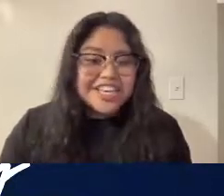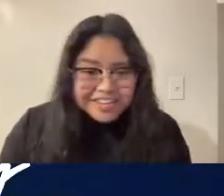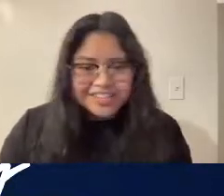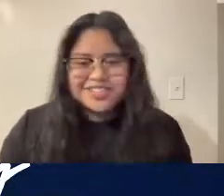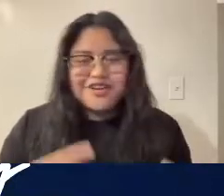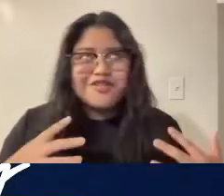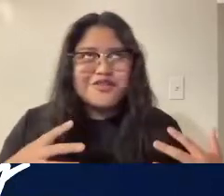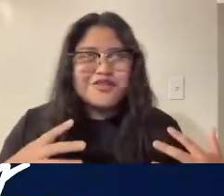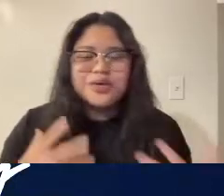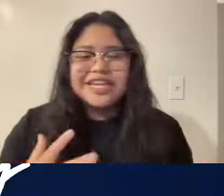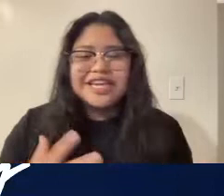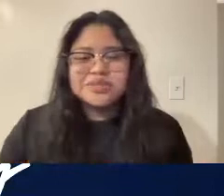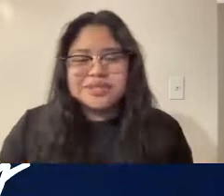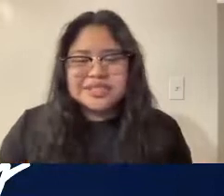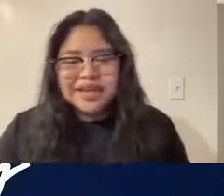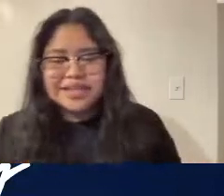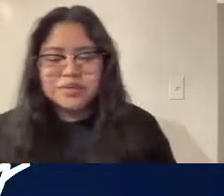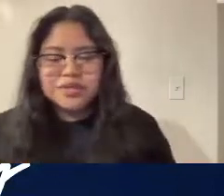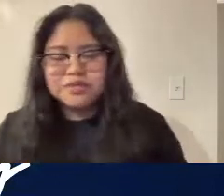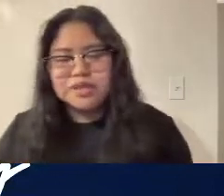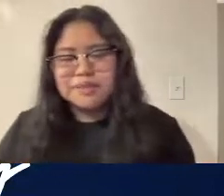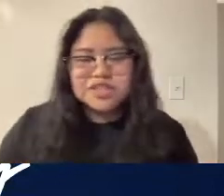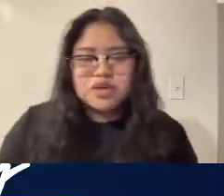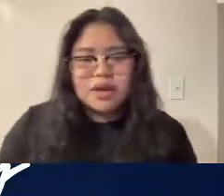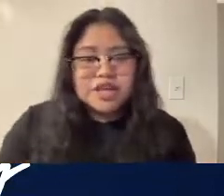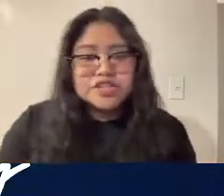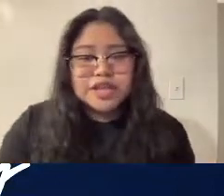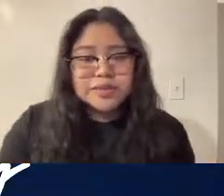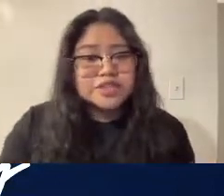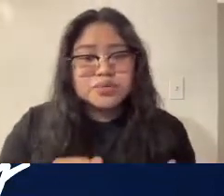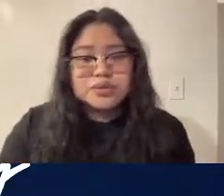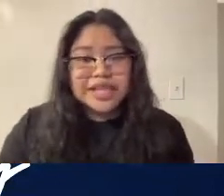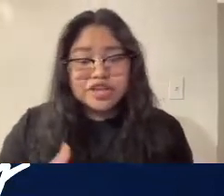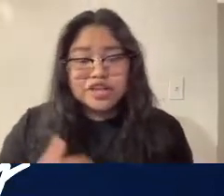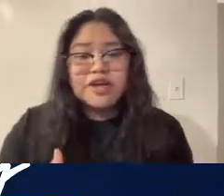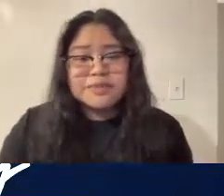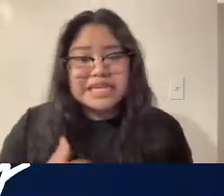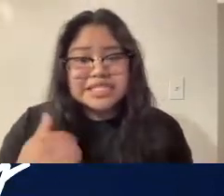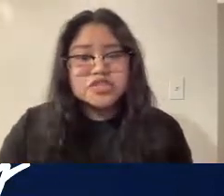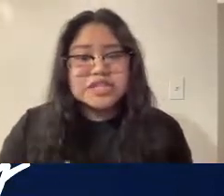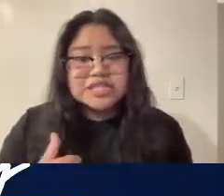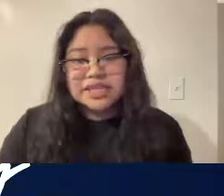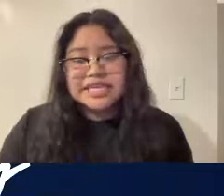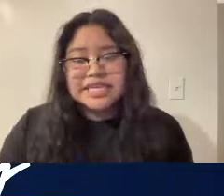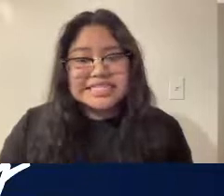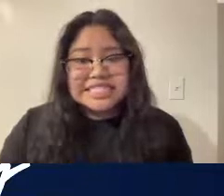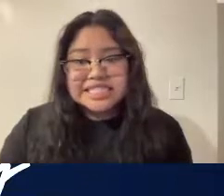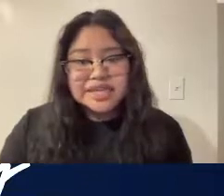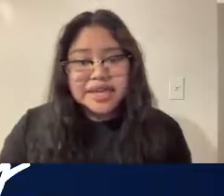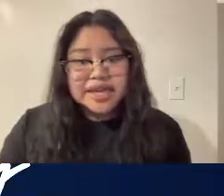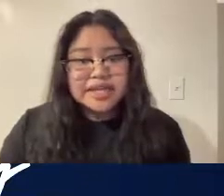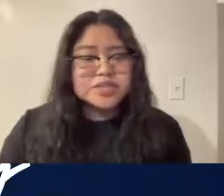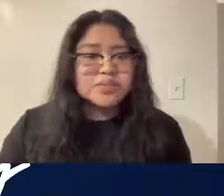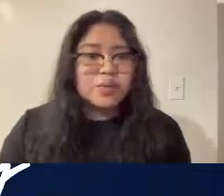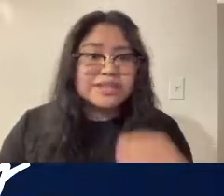the years of voter engagement that we do before the ballots drop. So that's why it's real, like your involvement as a district delegate is